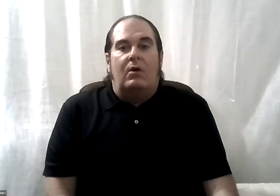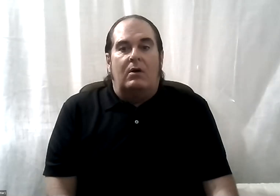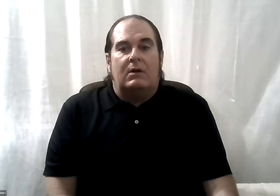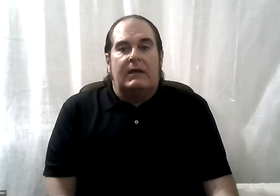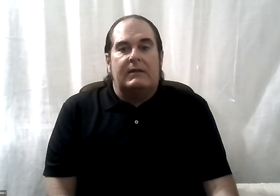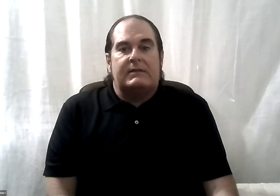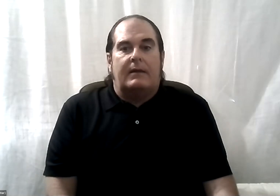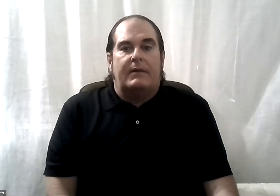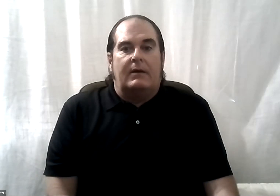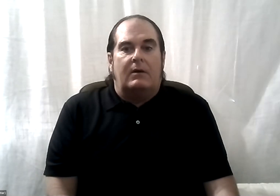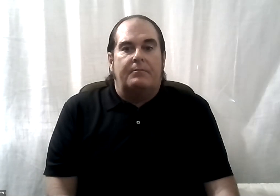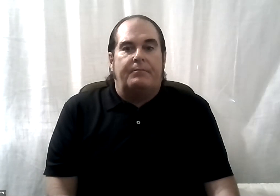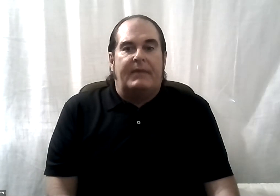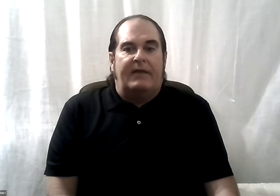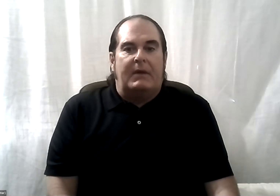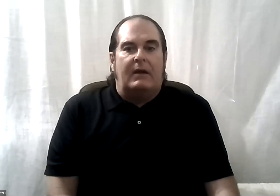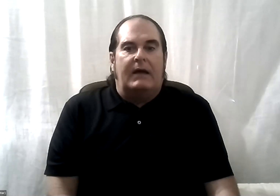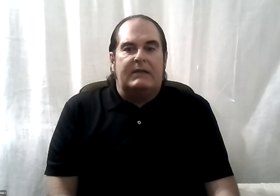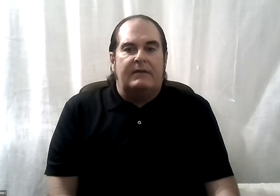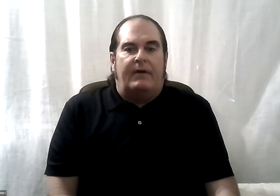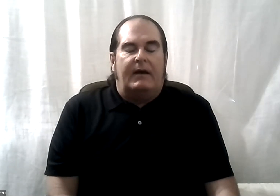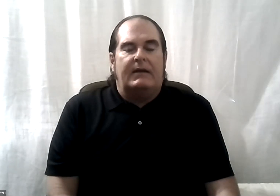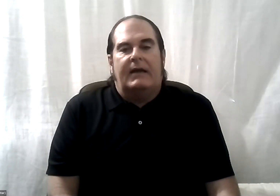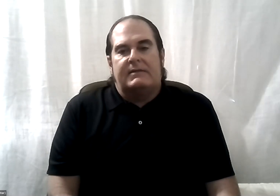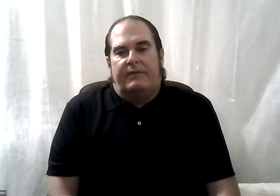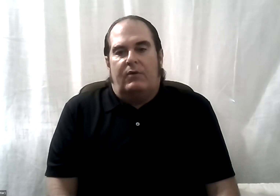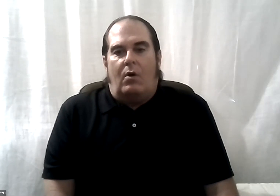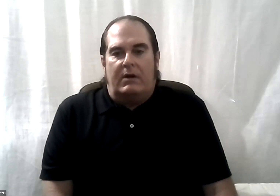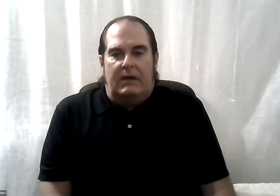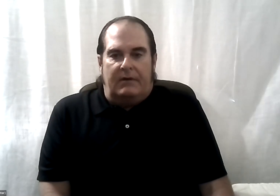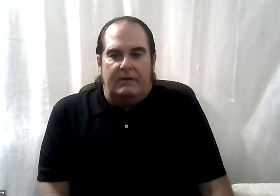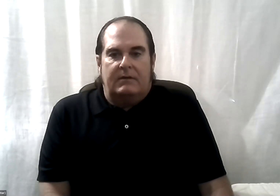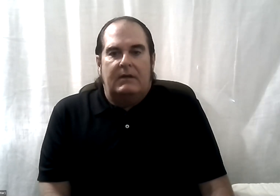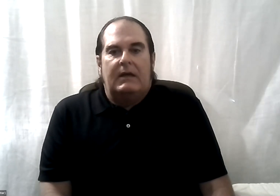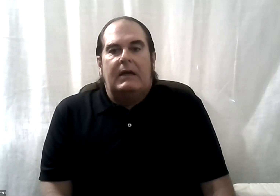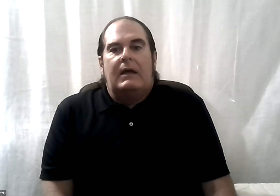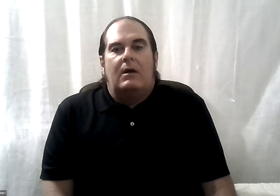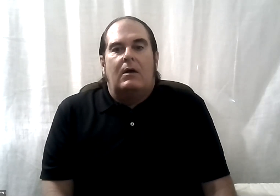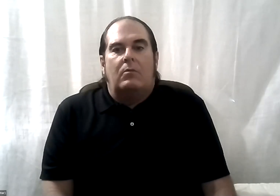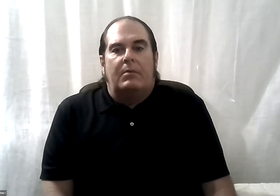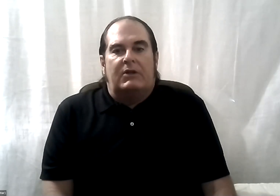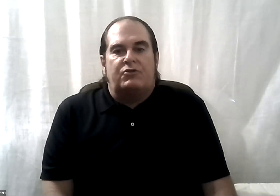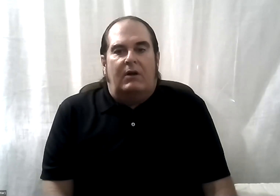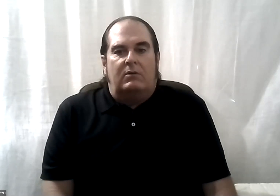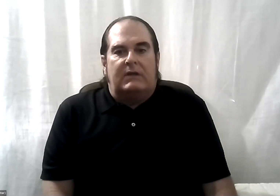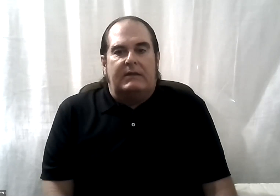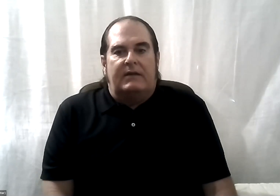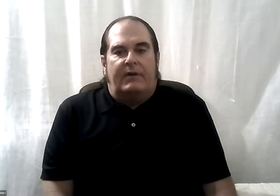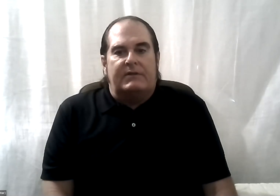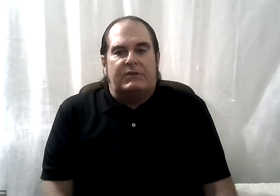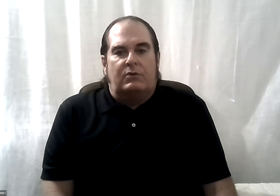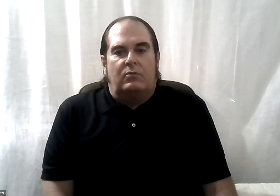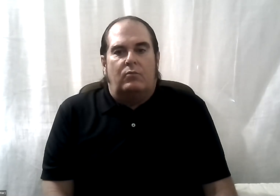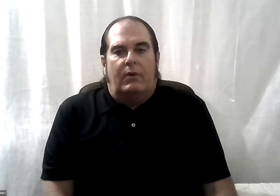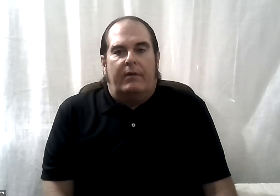As long as they've been identified as deaf or hard of hearing. We really struggled to identify